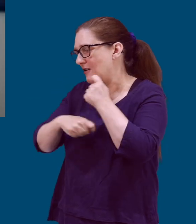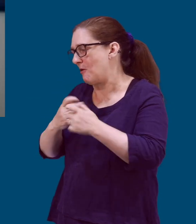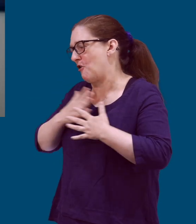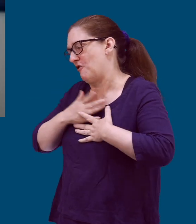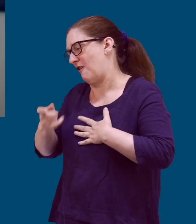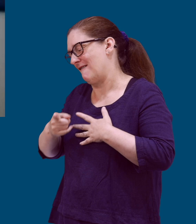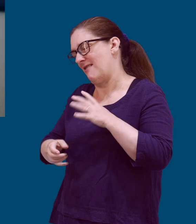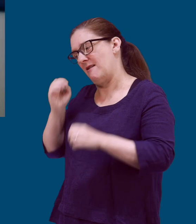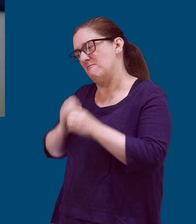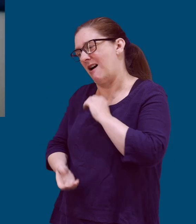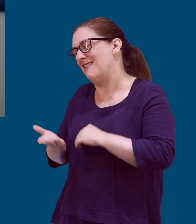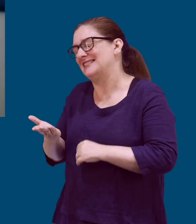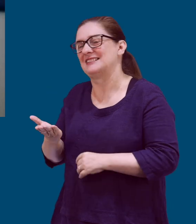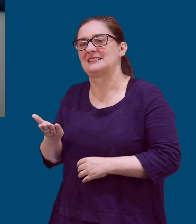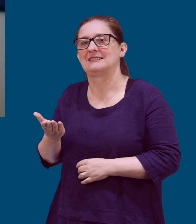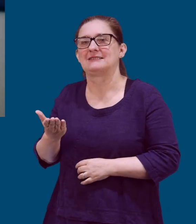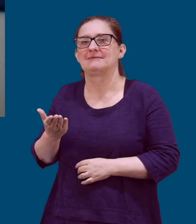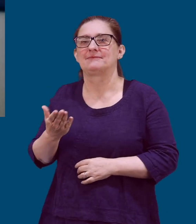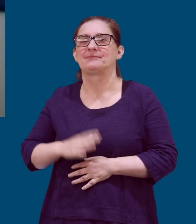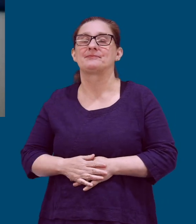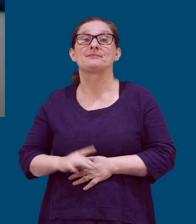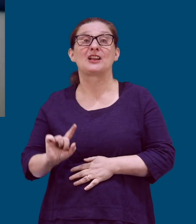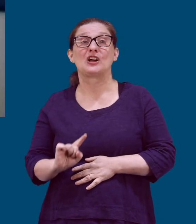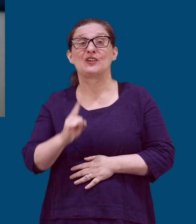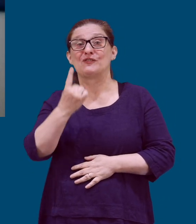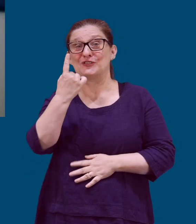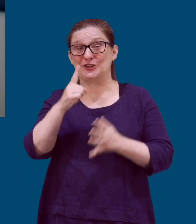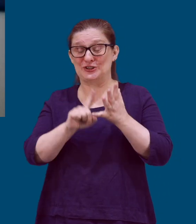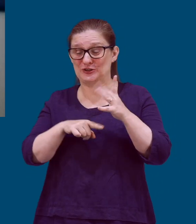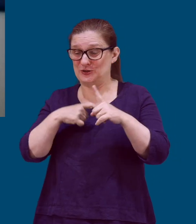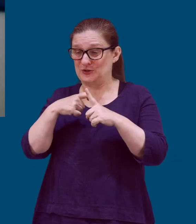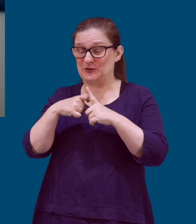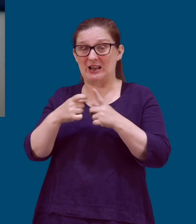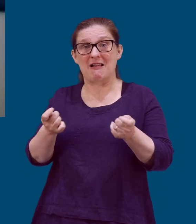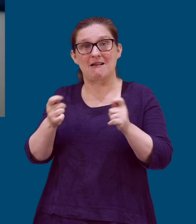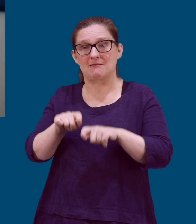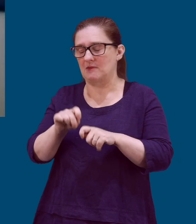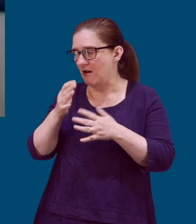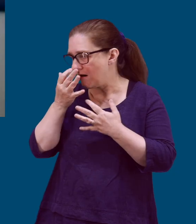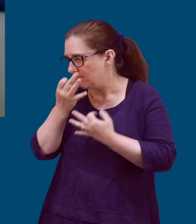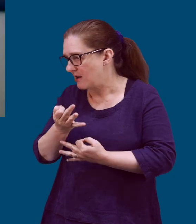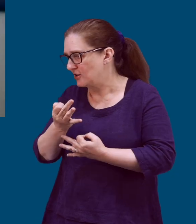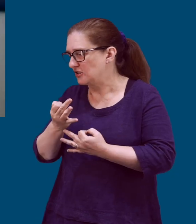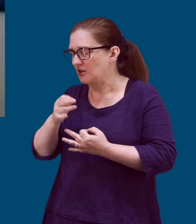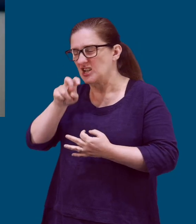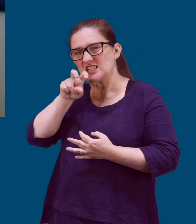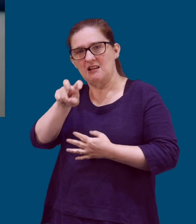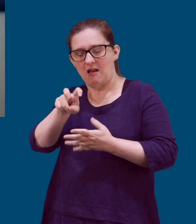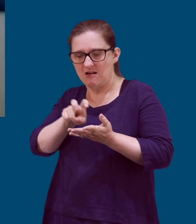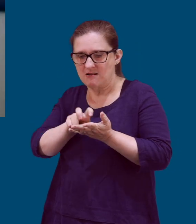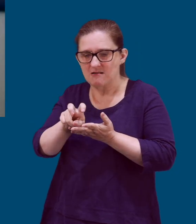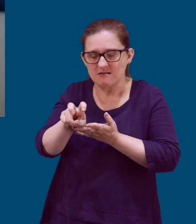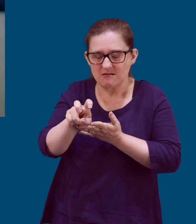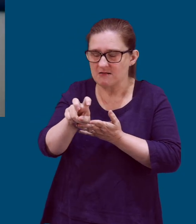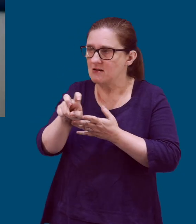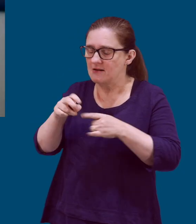1. During the first UK lockdown, I become obsessed with slug superhighways, the cracks between